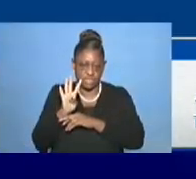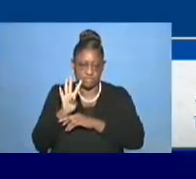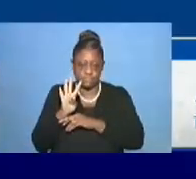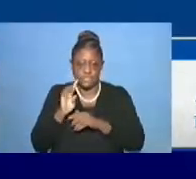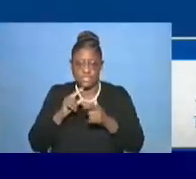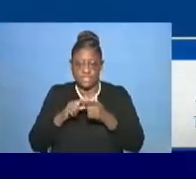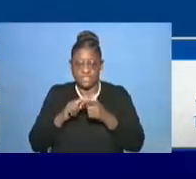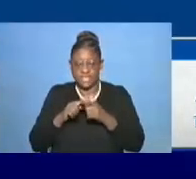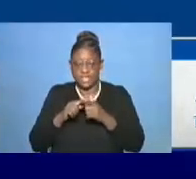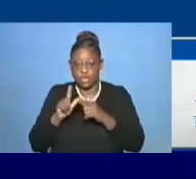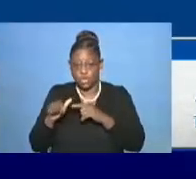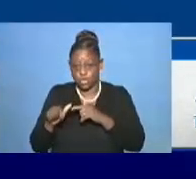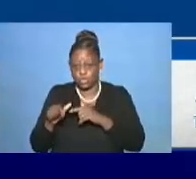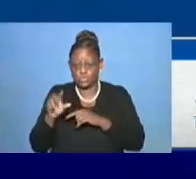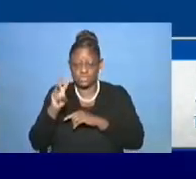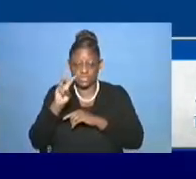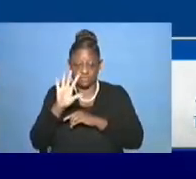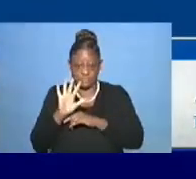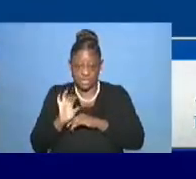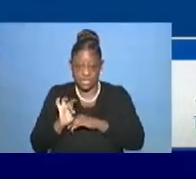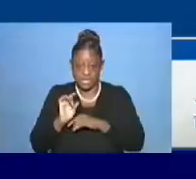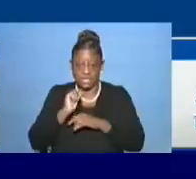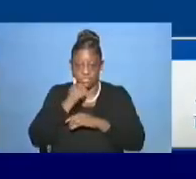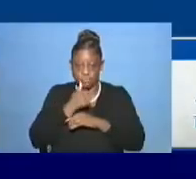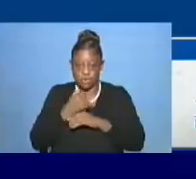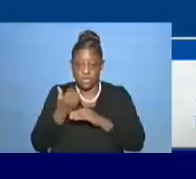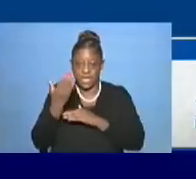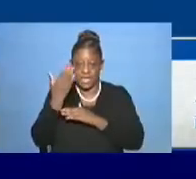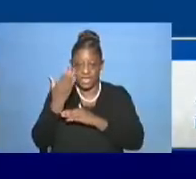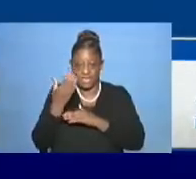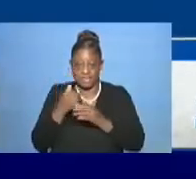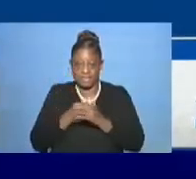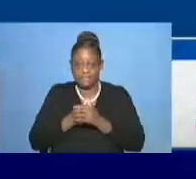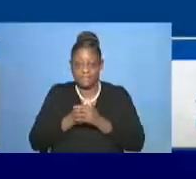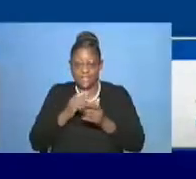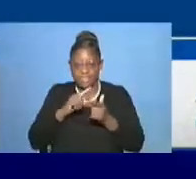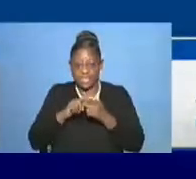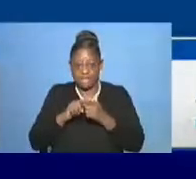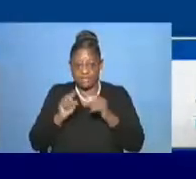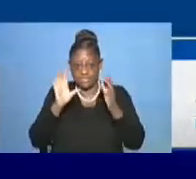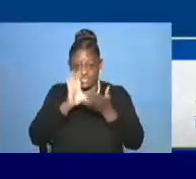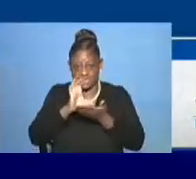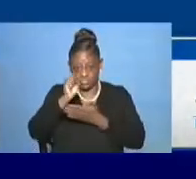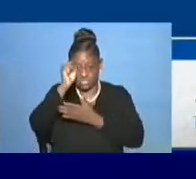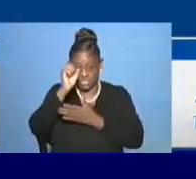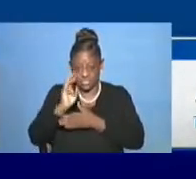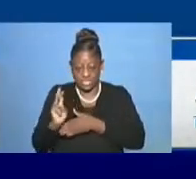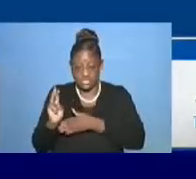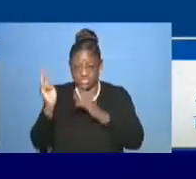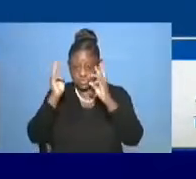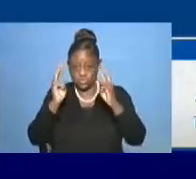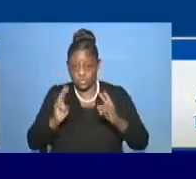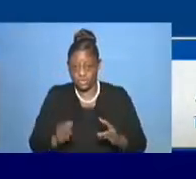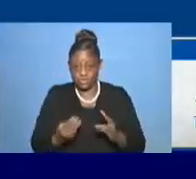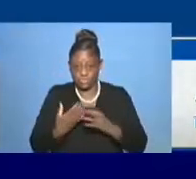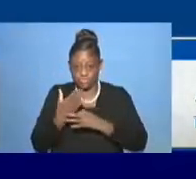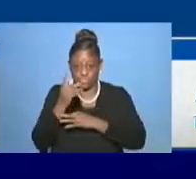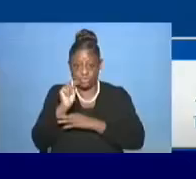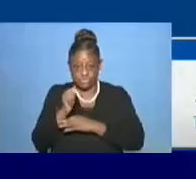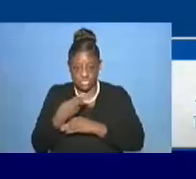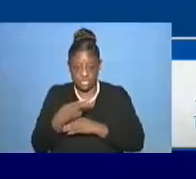at 6:58 tomorrow morning with a high tide at 1:19 in the afternoon. Now, for the central and southeastern islands tomorrow through Thursday as